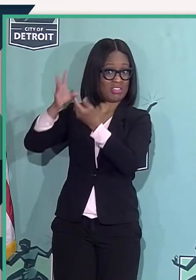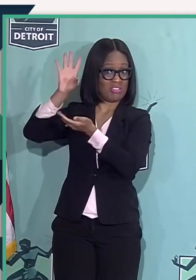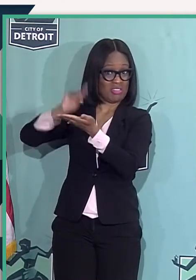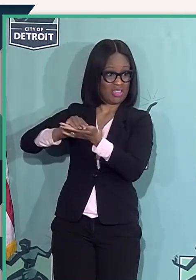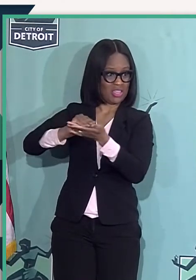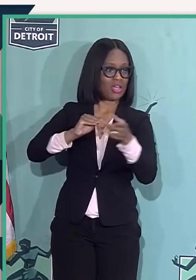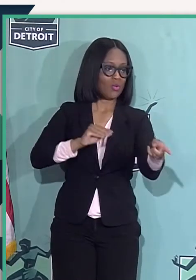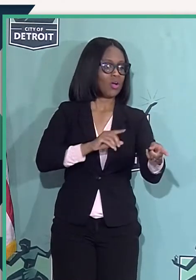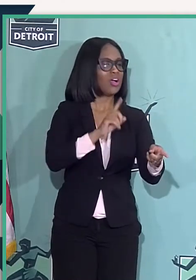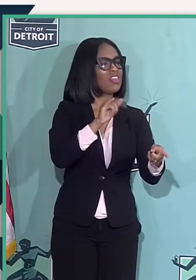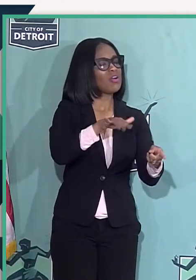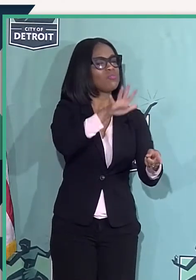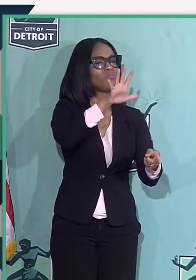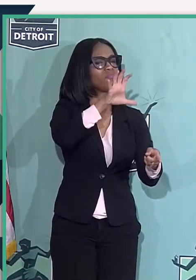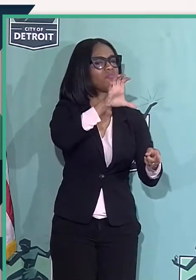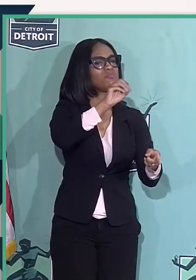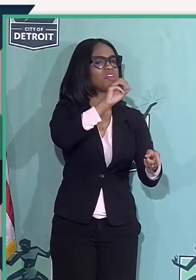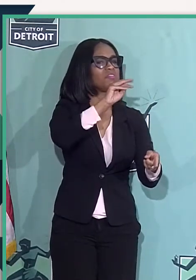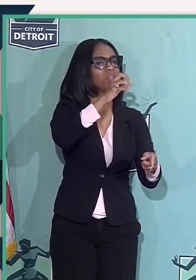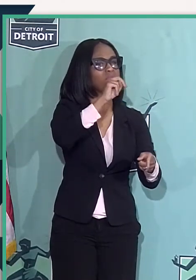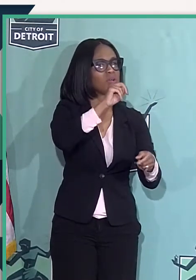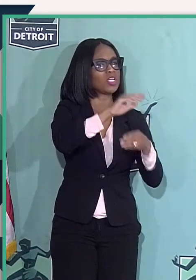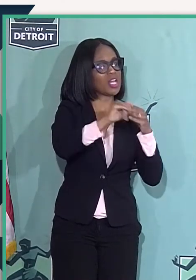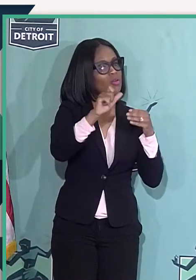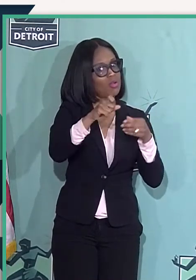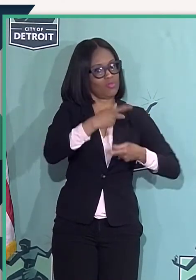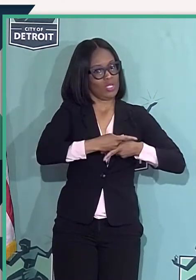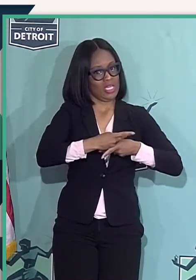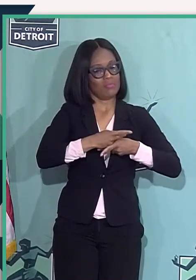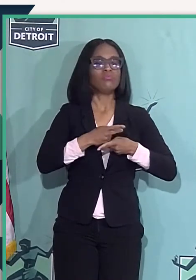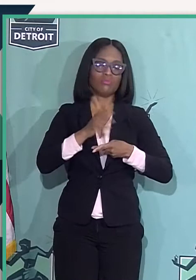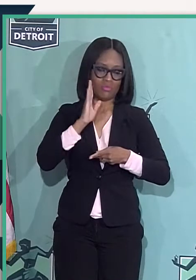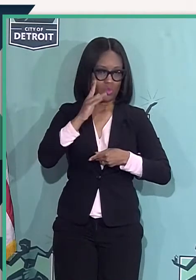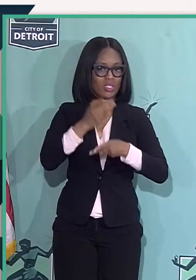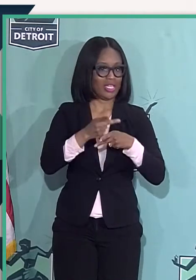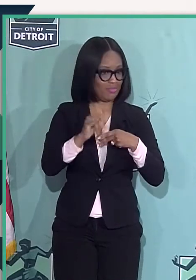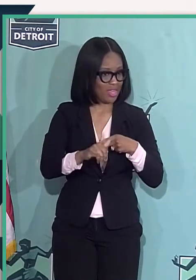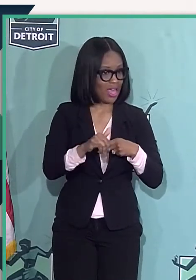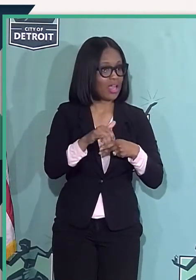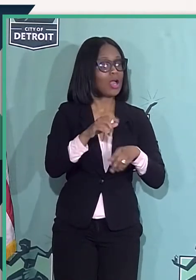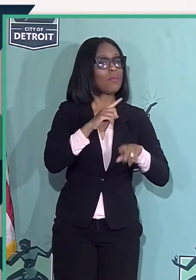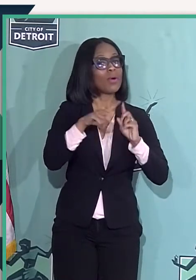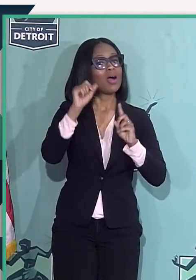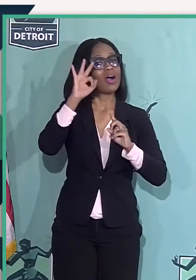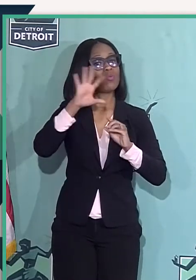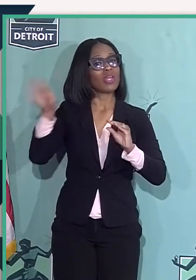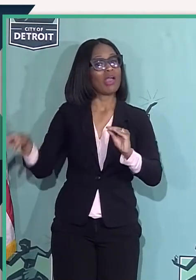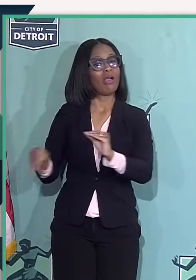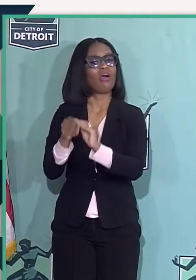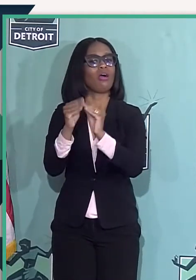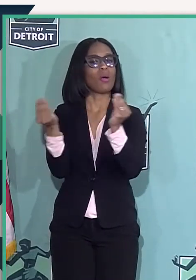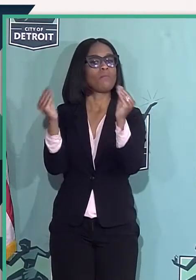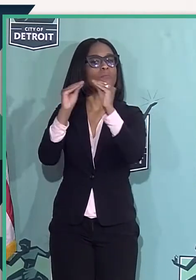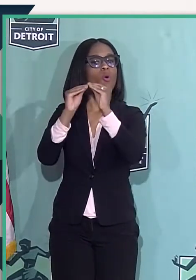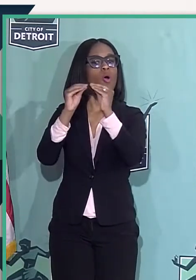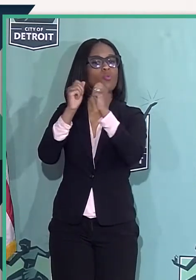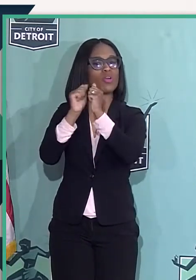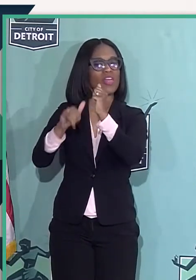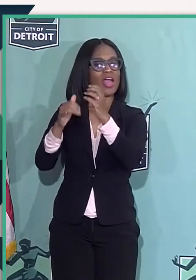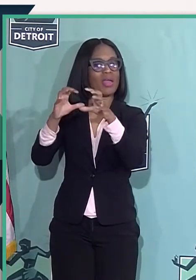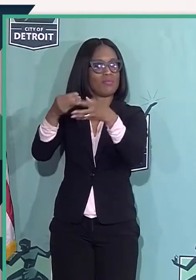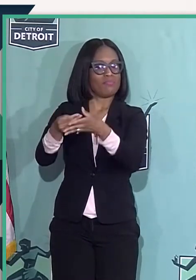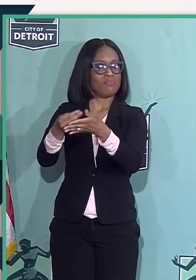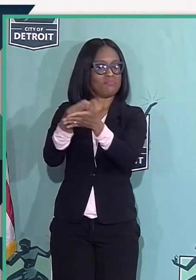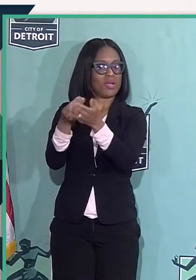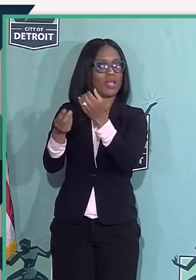of $50 million or so that we have to keep, and so we are keeping that. We had put additional rainy day funds that were over and above what